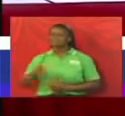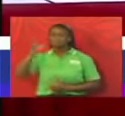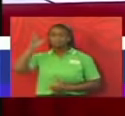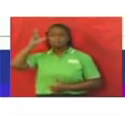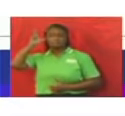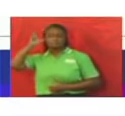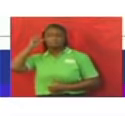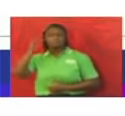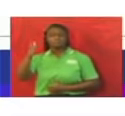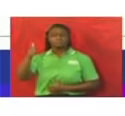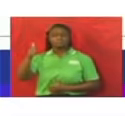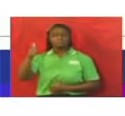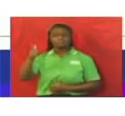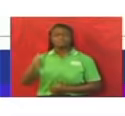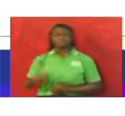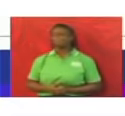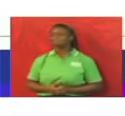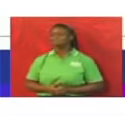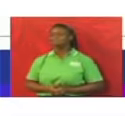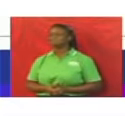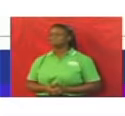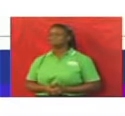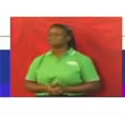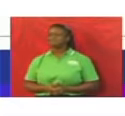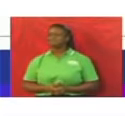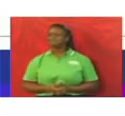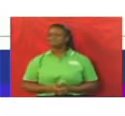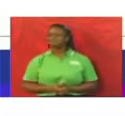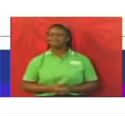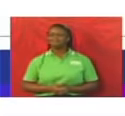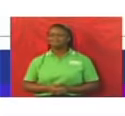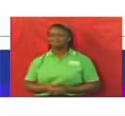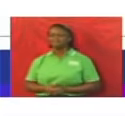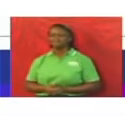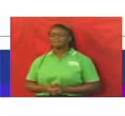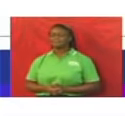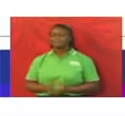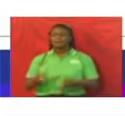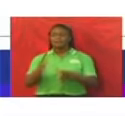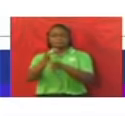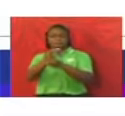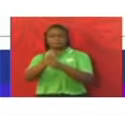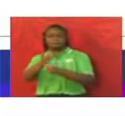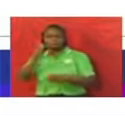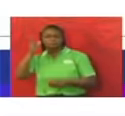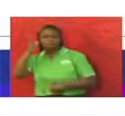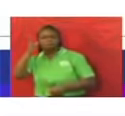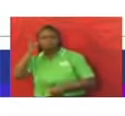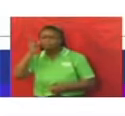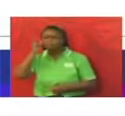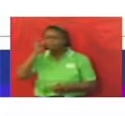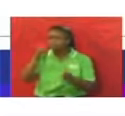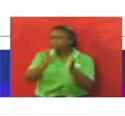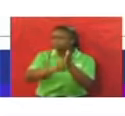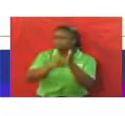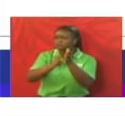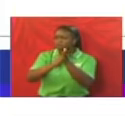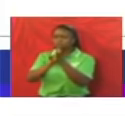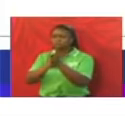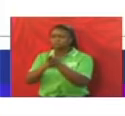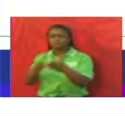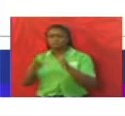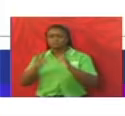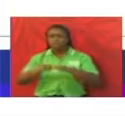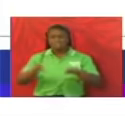we are. Okay. We have been receiving unverified reports of children having had